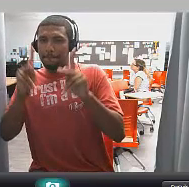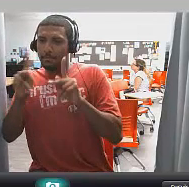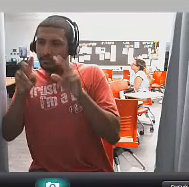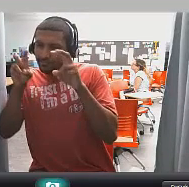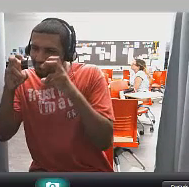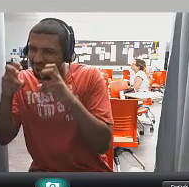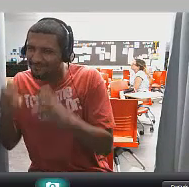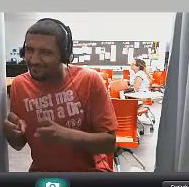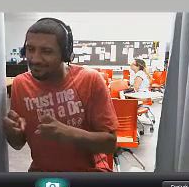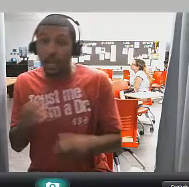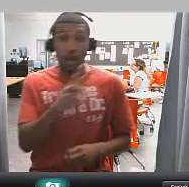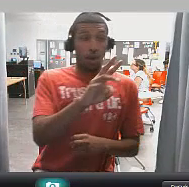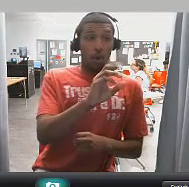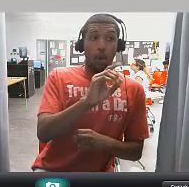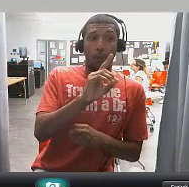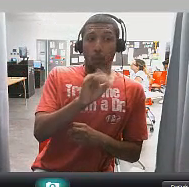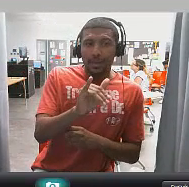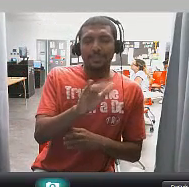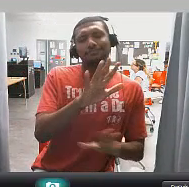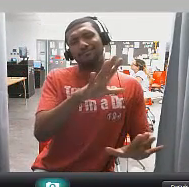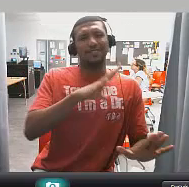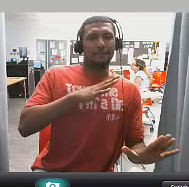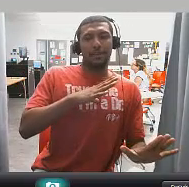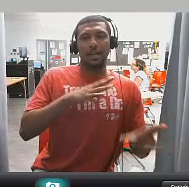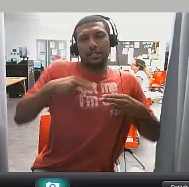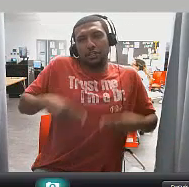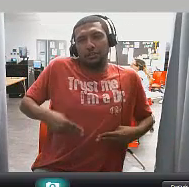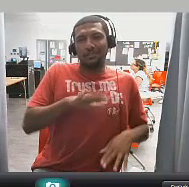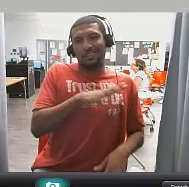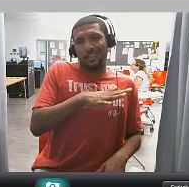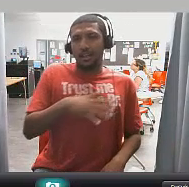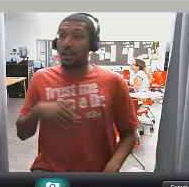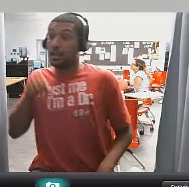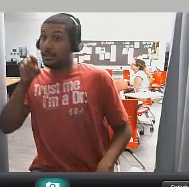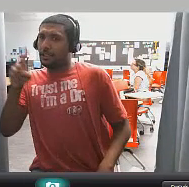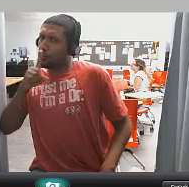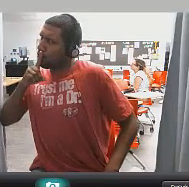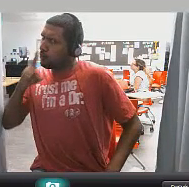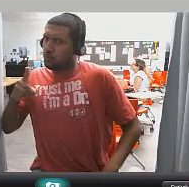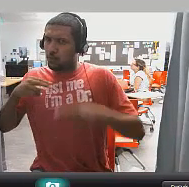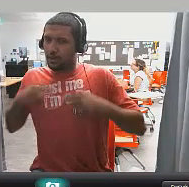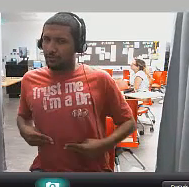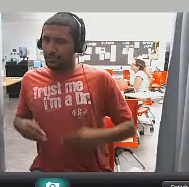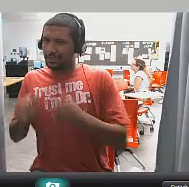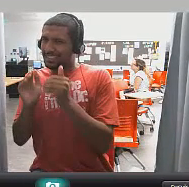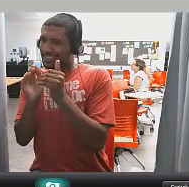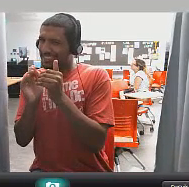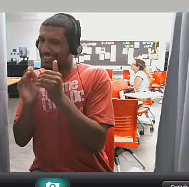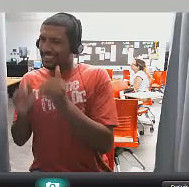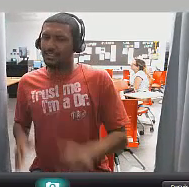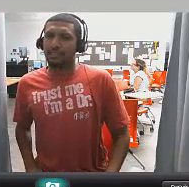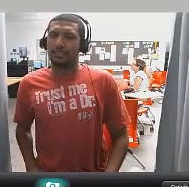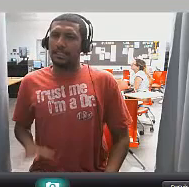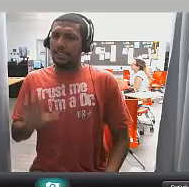do Woody. And all of a sudden, he's not quite right. He's not quite human. He's not quite real. And to some people, he even looked a little dead, right? So